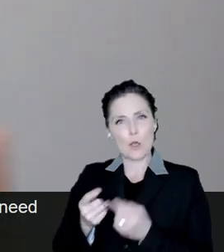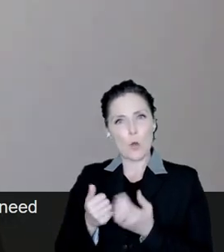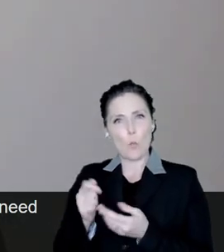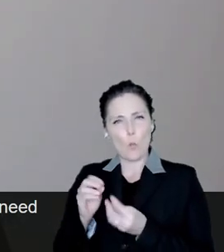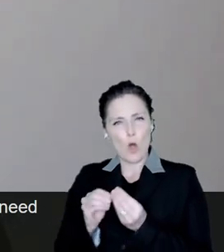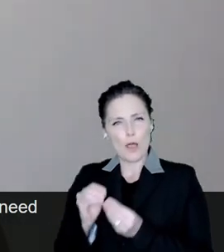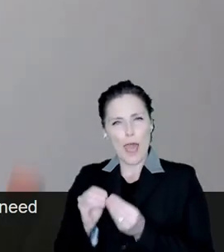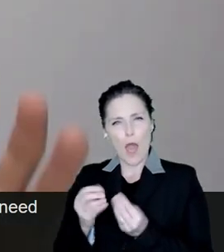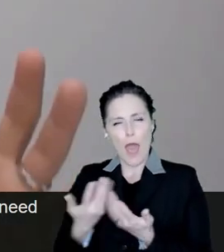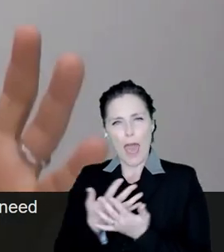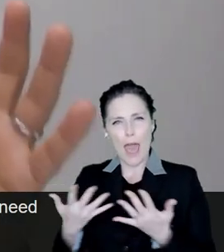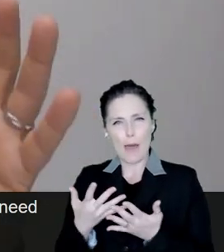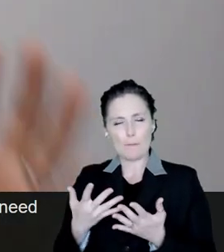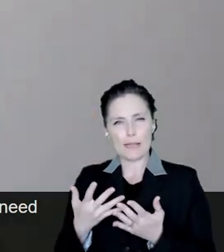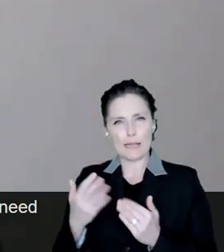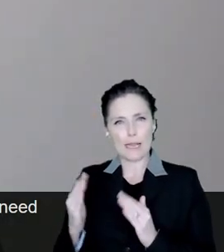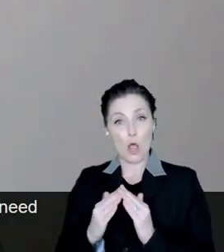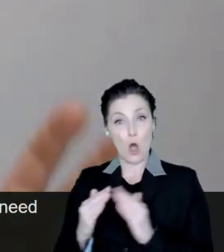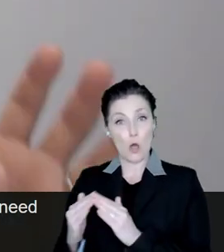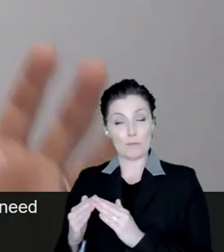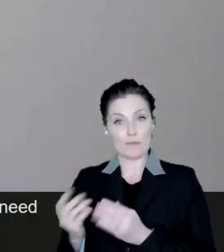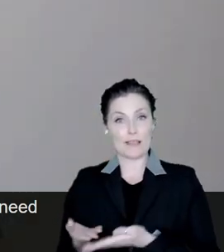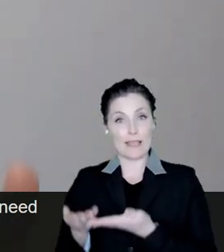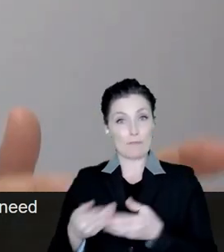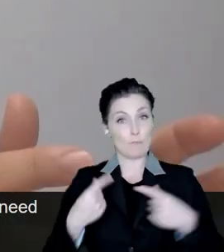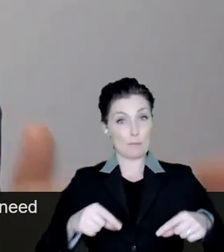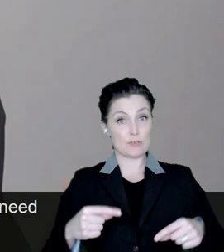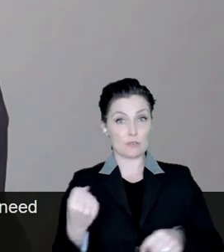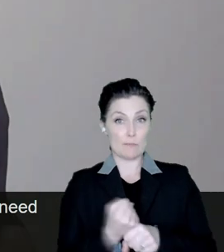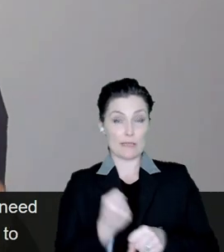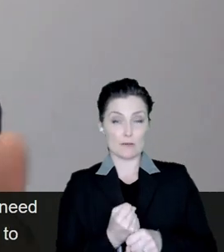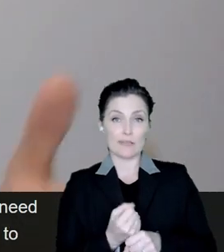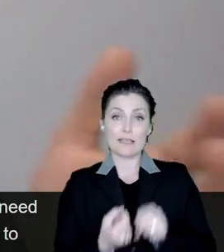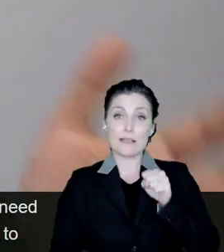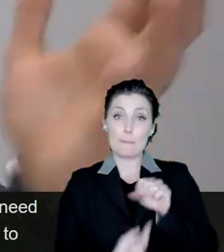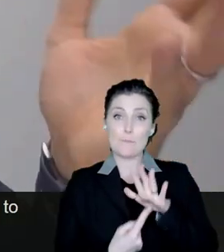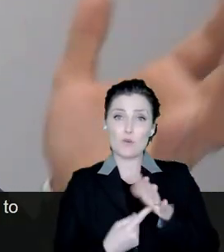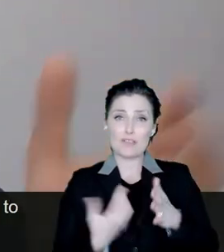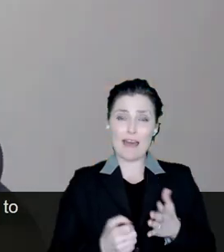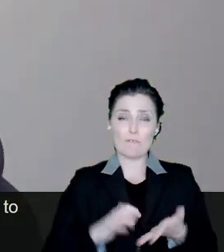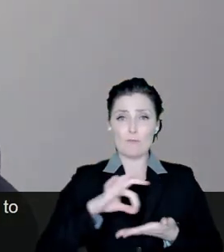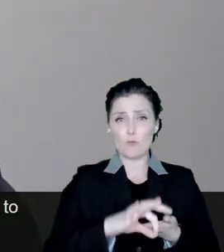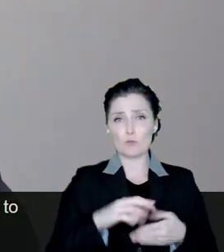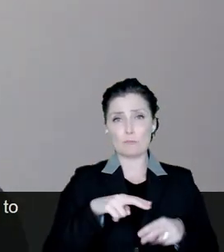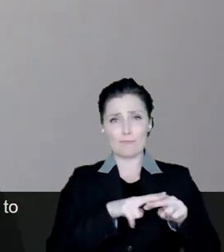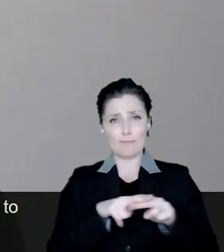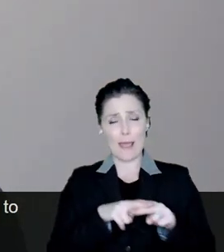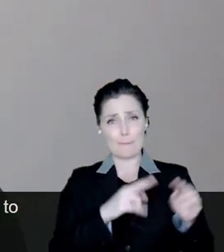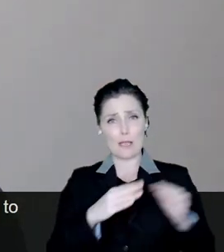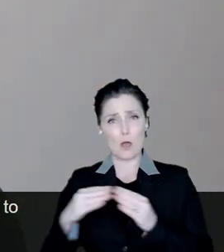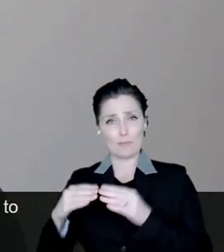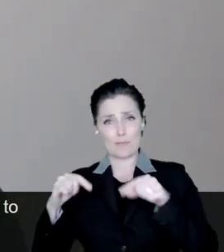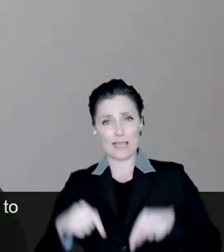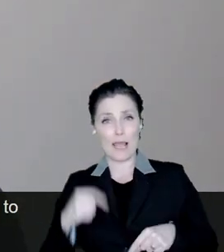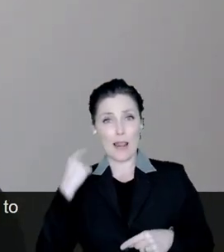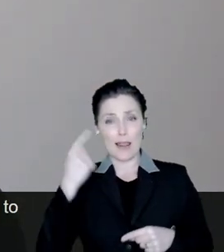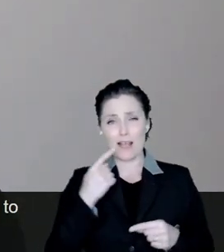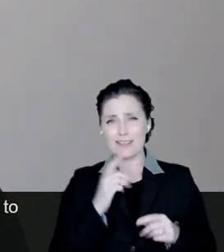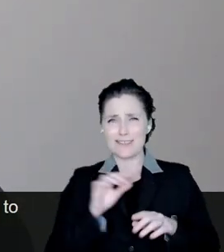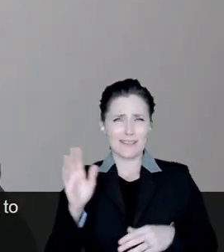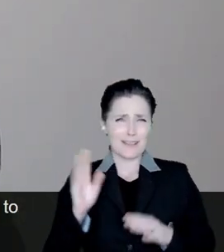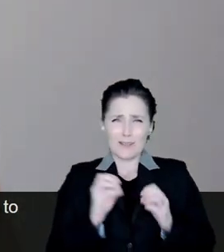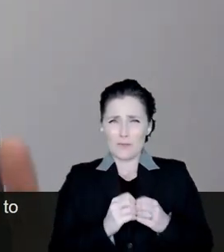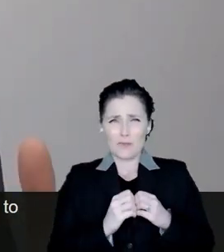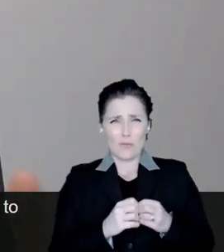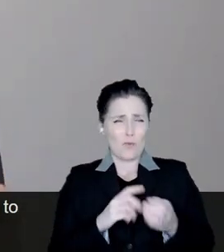it's really important for us to build affordable family homes in London. There is no point building homes costing £700,000 for